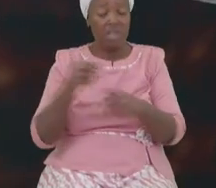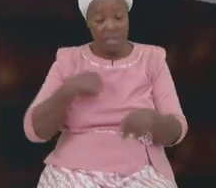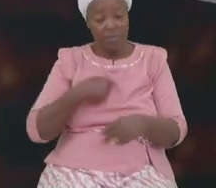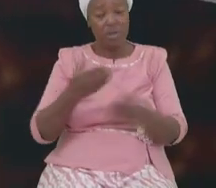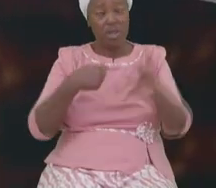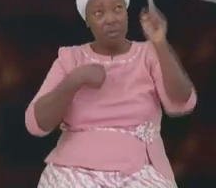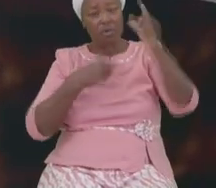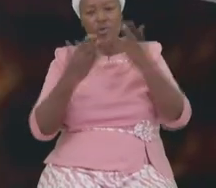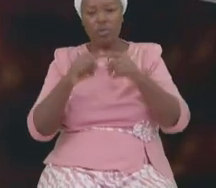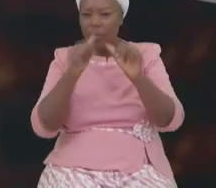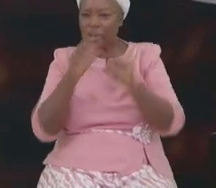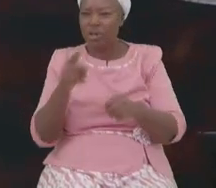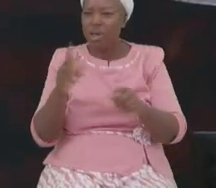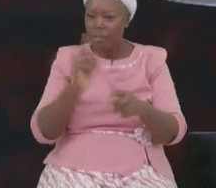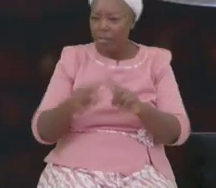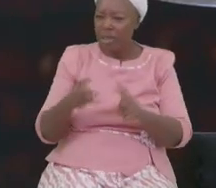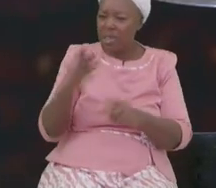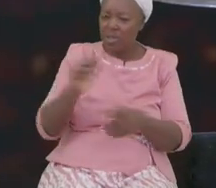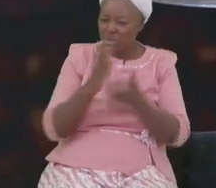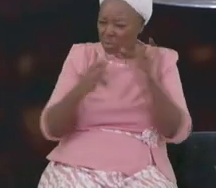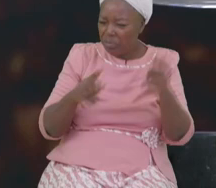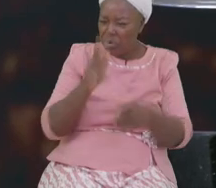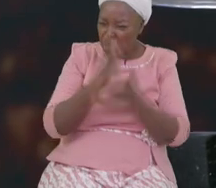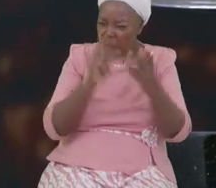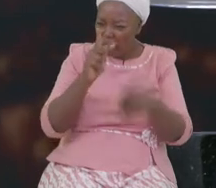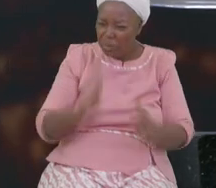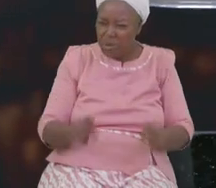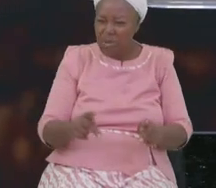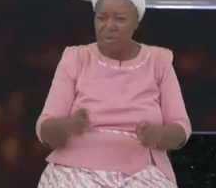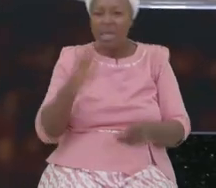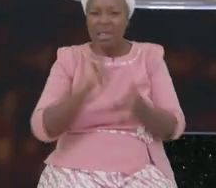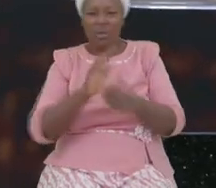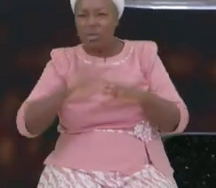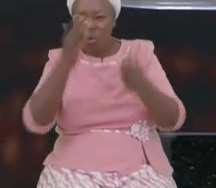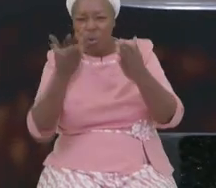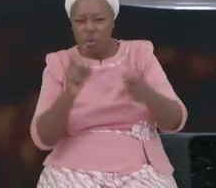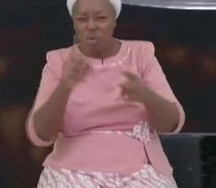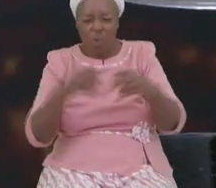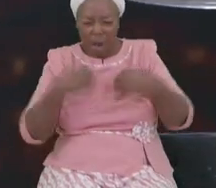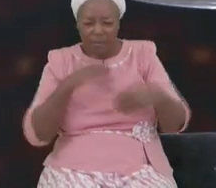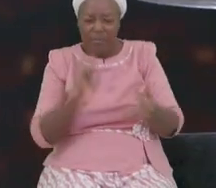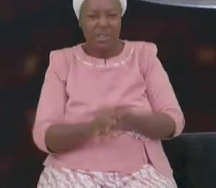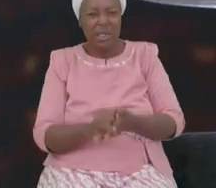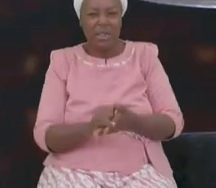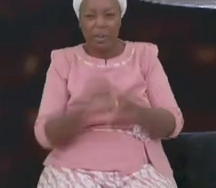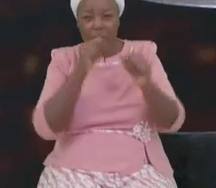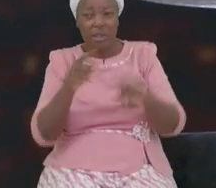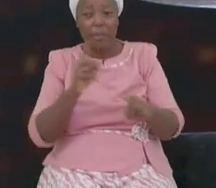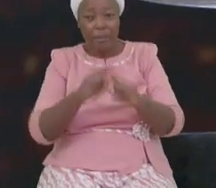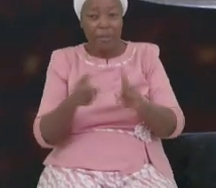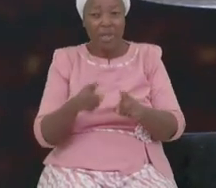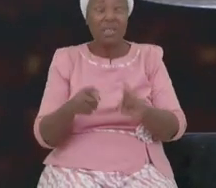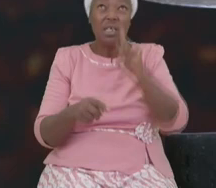you. There's a personality that doesn't want you to be blessed. And that personality works with your heart. He knows